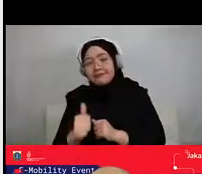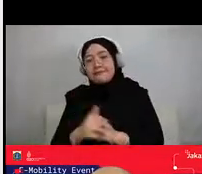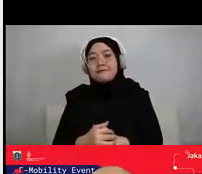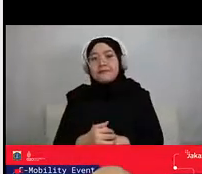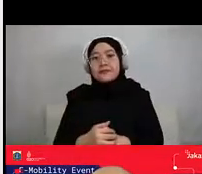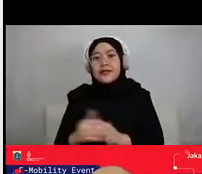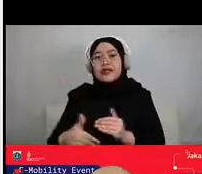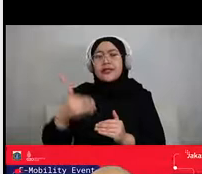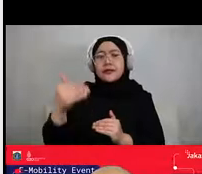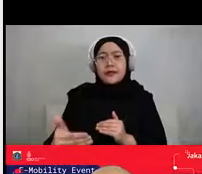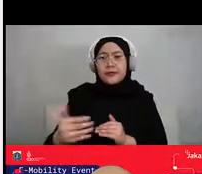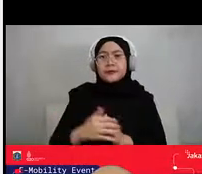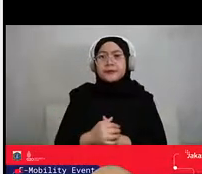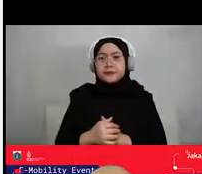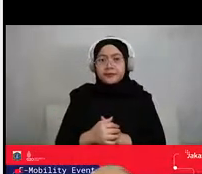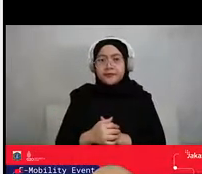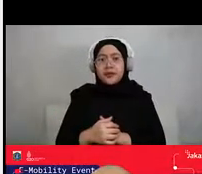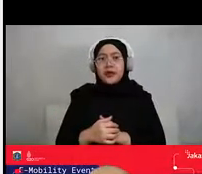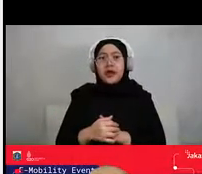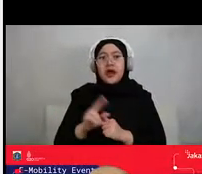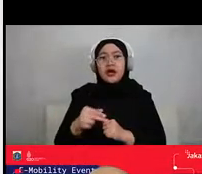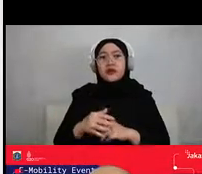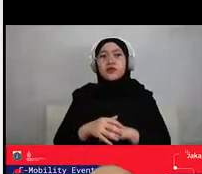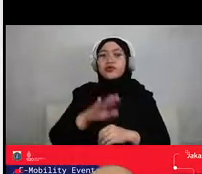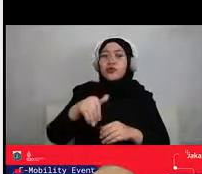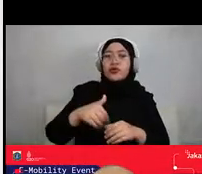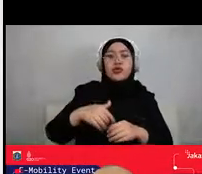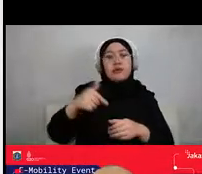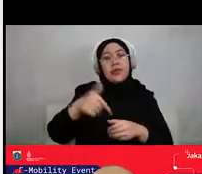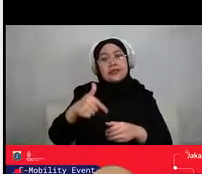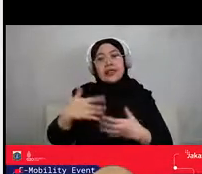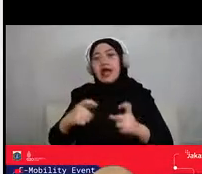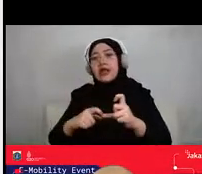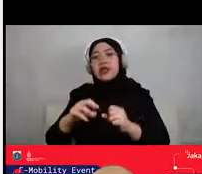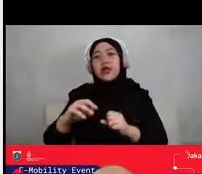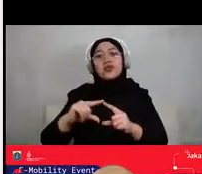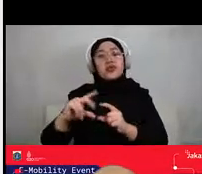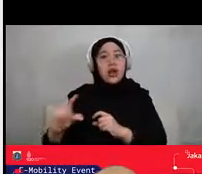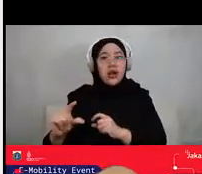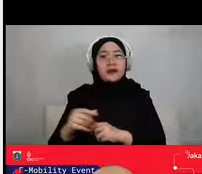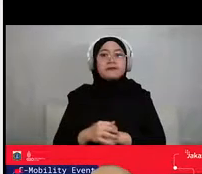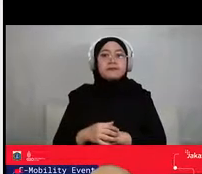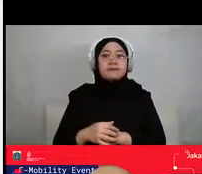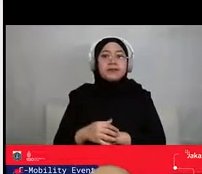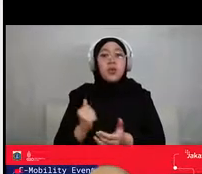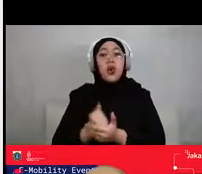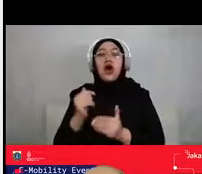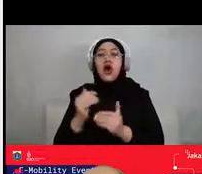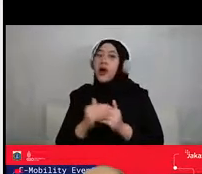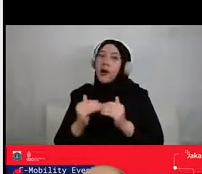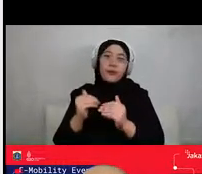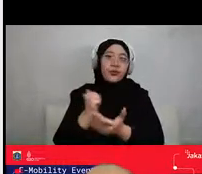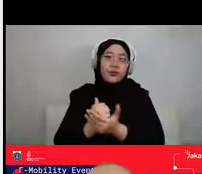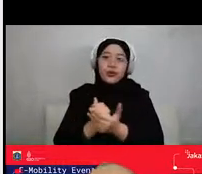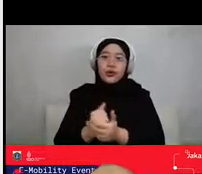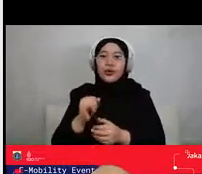fuel cell electric vehicles where again, it goes up a bit because there is conversion efficiency of hydrogen